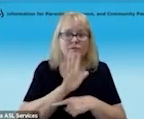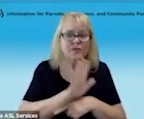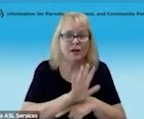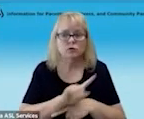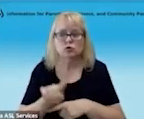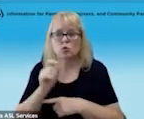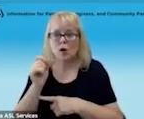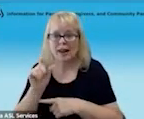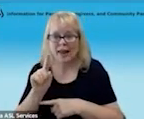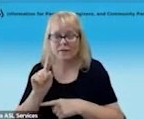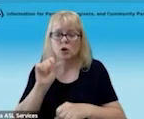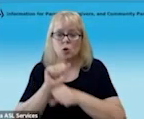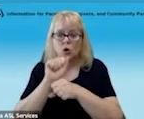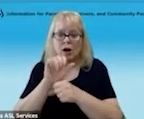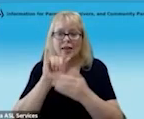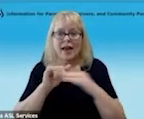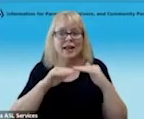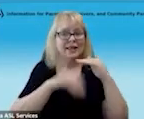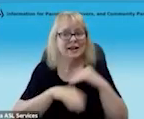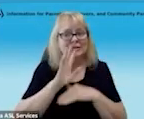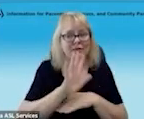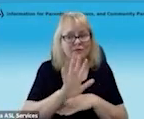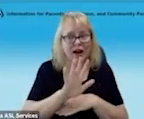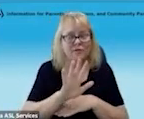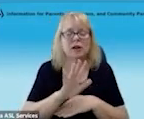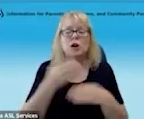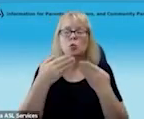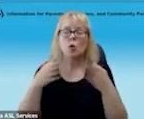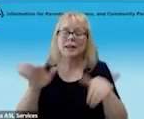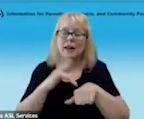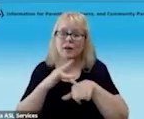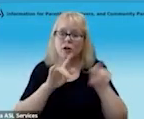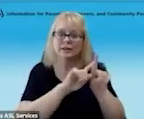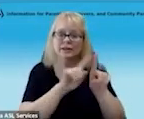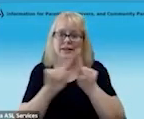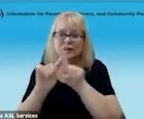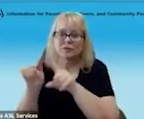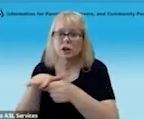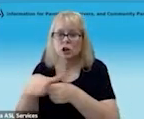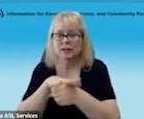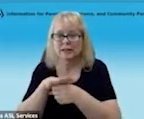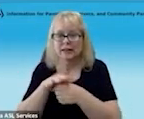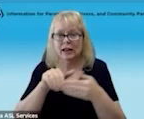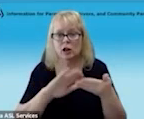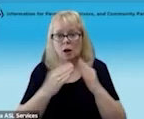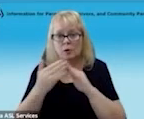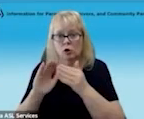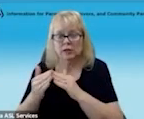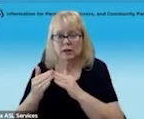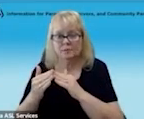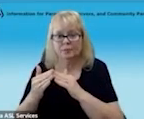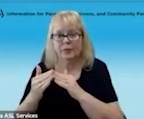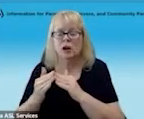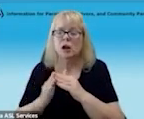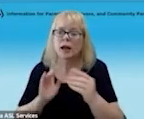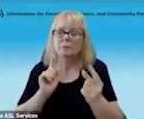Our goal is to ensure that all children have access to the vaccines. Similar to the vaccine program for children 5 to 11 years old, we're working to